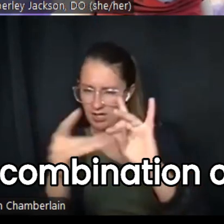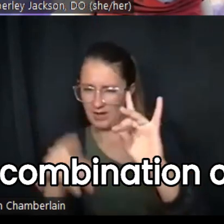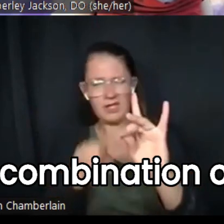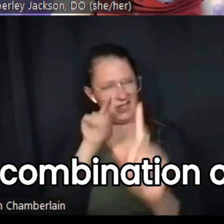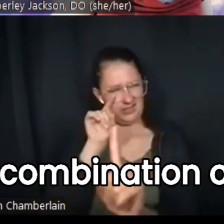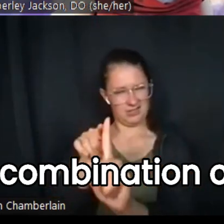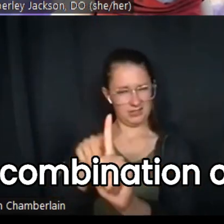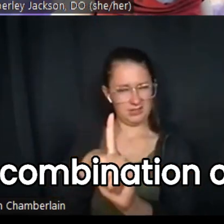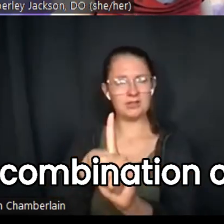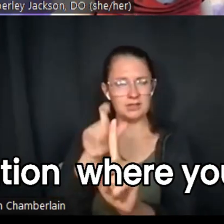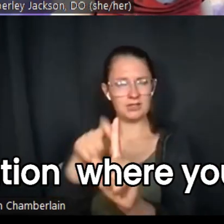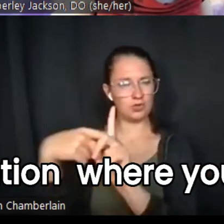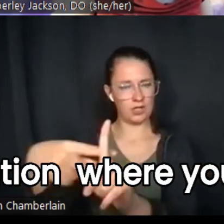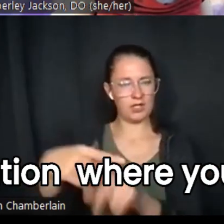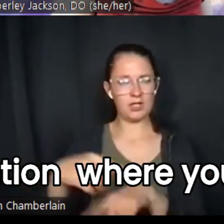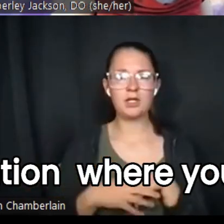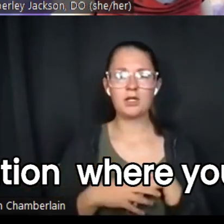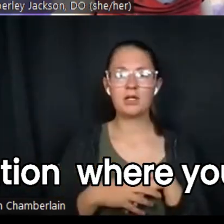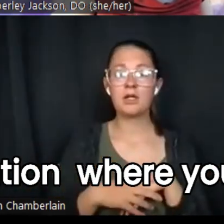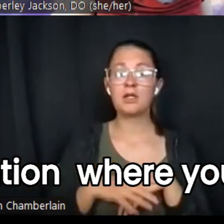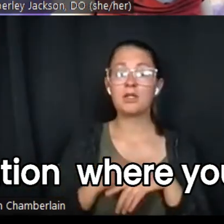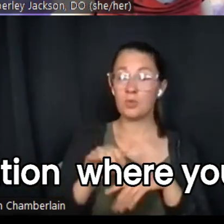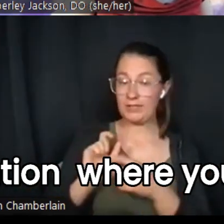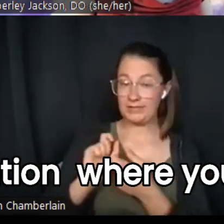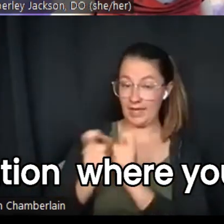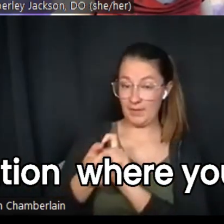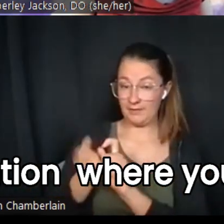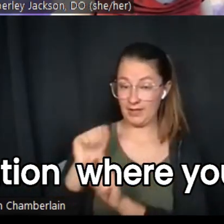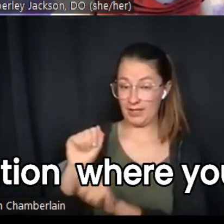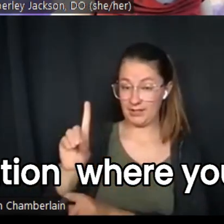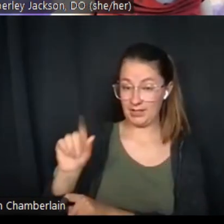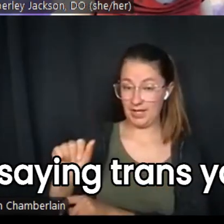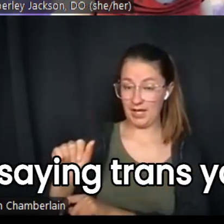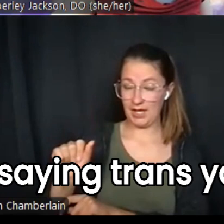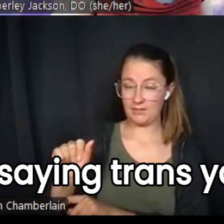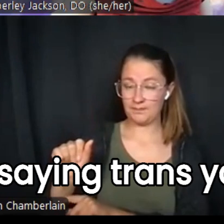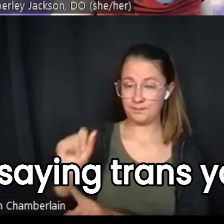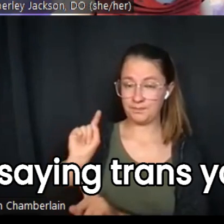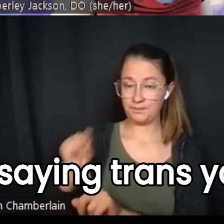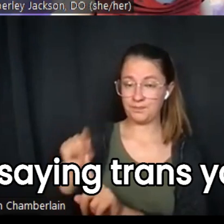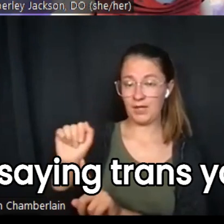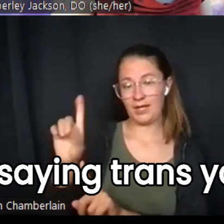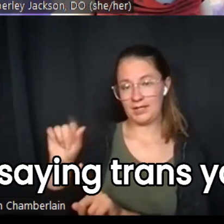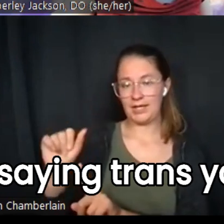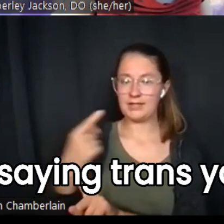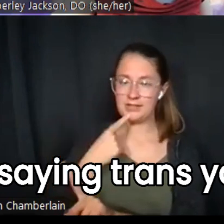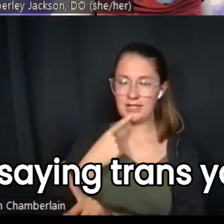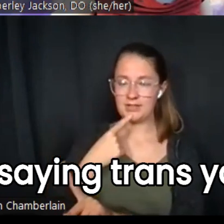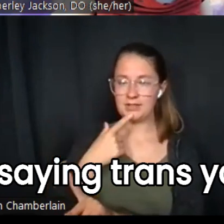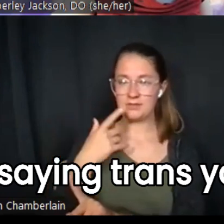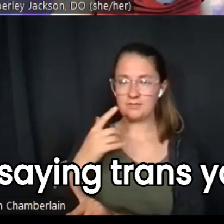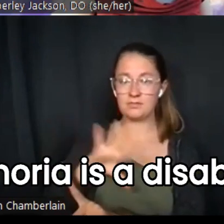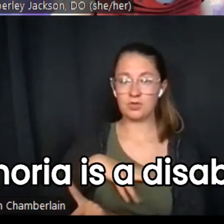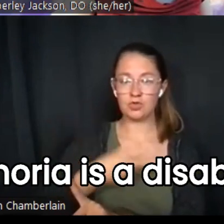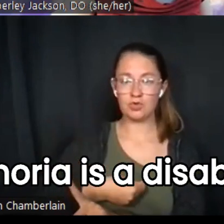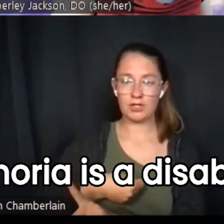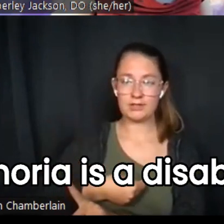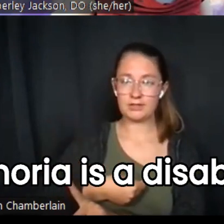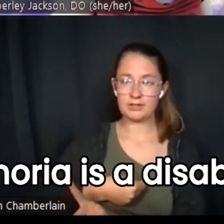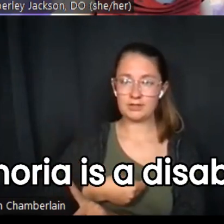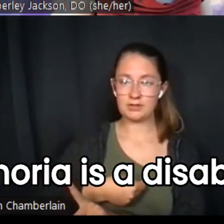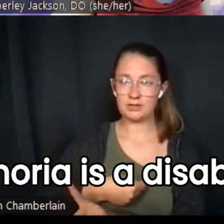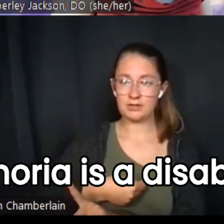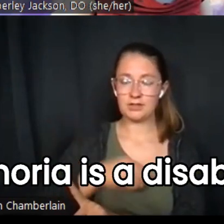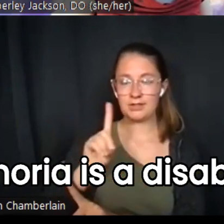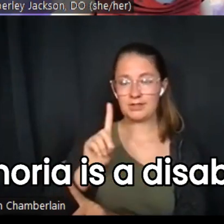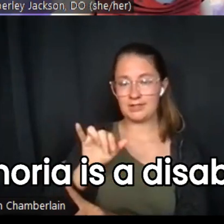that combination of the ADA modification, where the ADA is saying trans